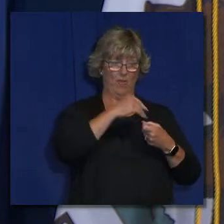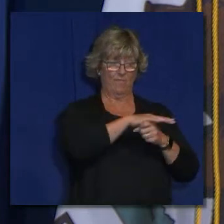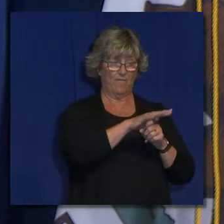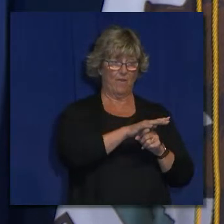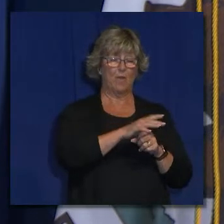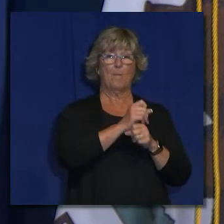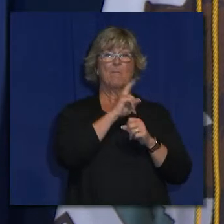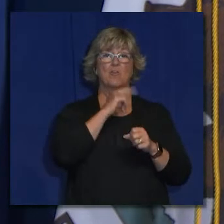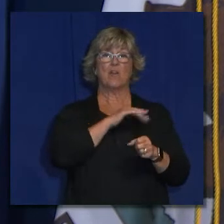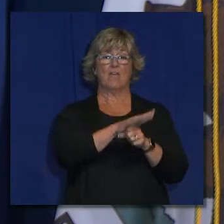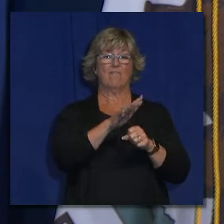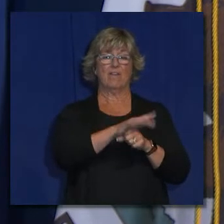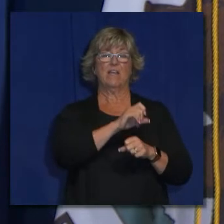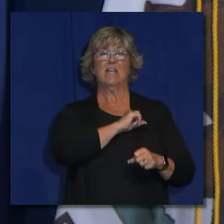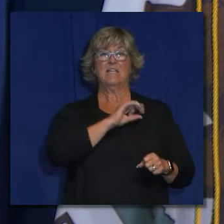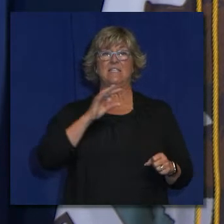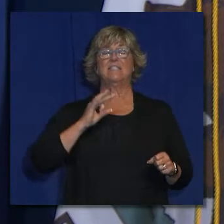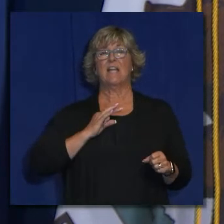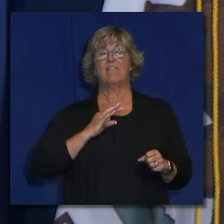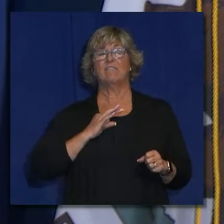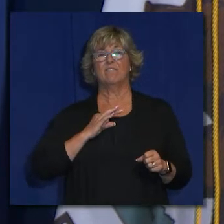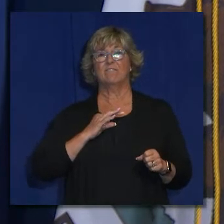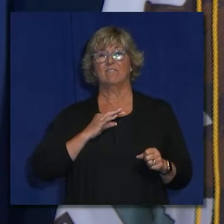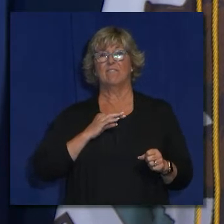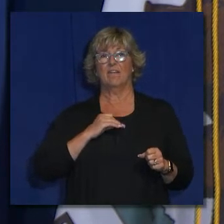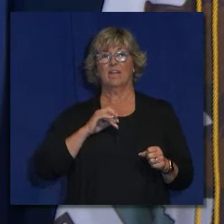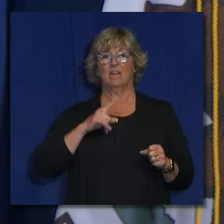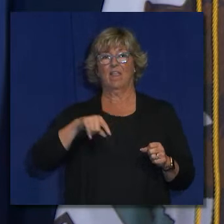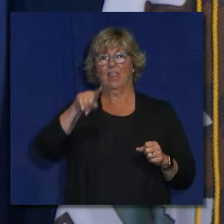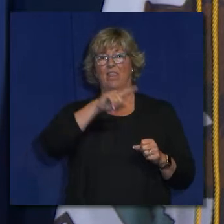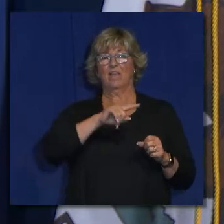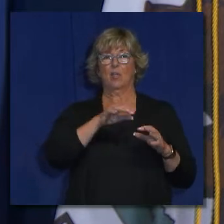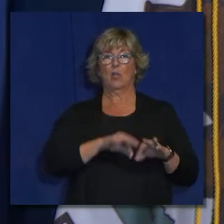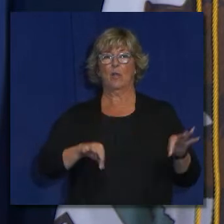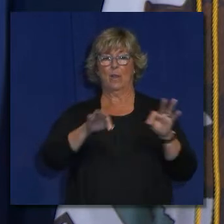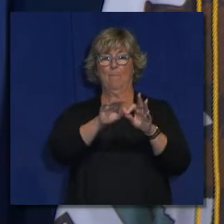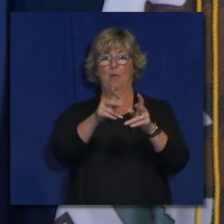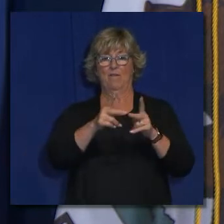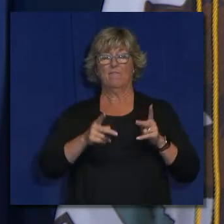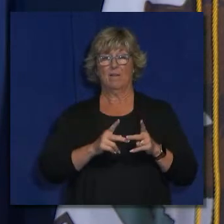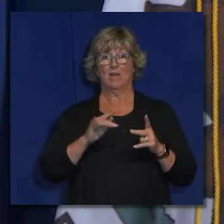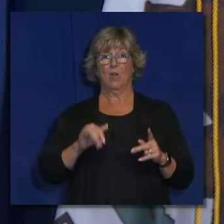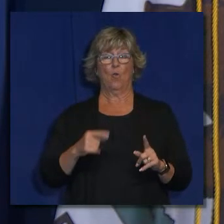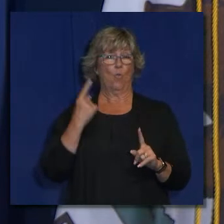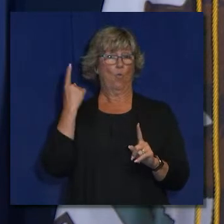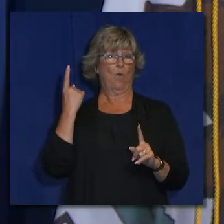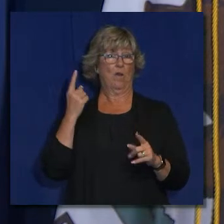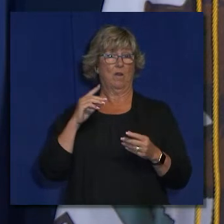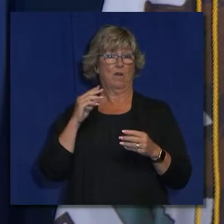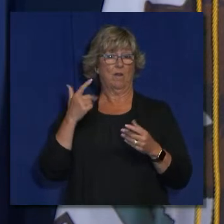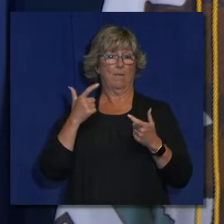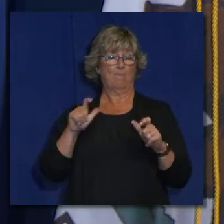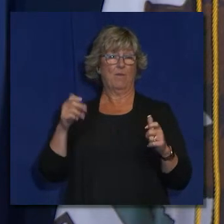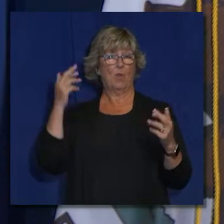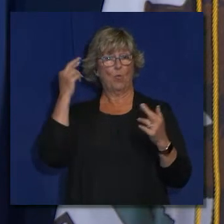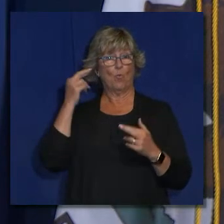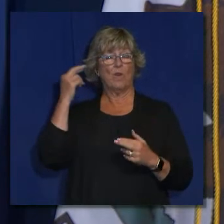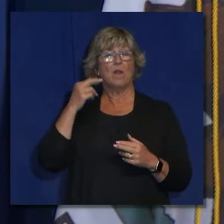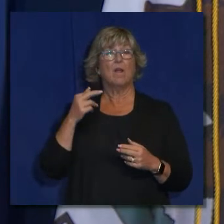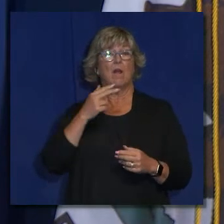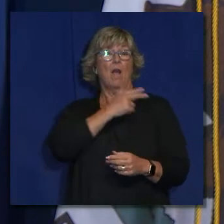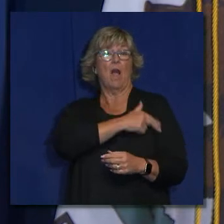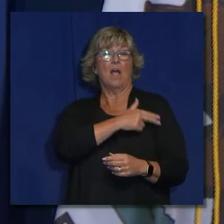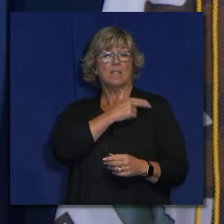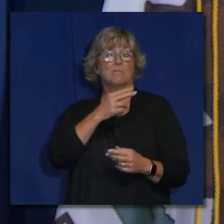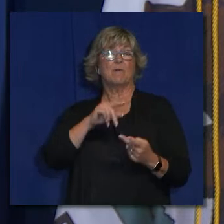we have enough staff to staff these important facilities. And so that is one of the big reasons why